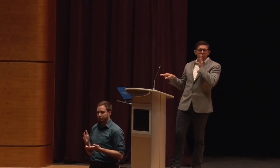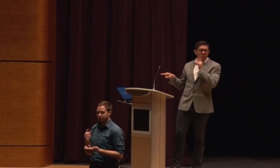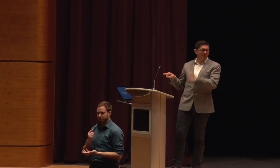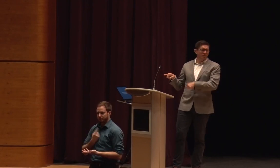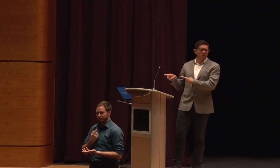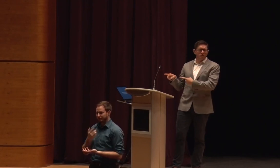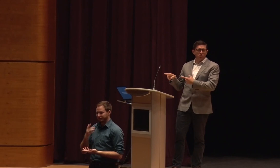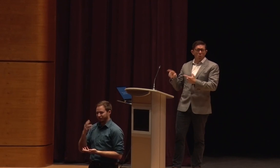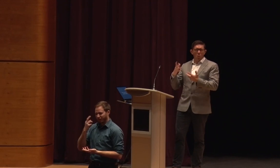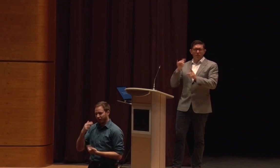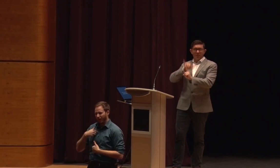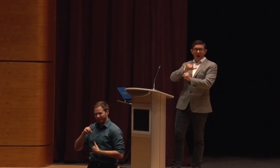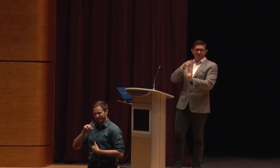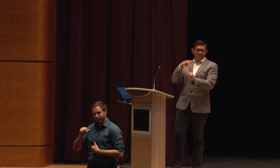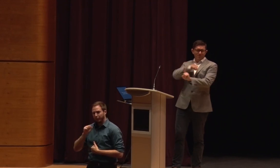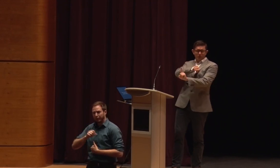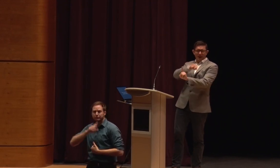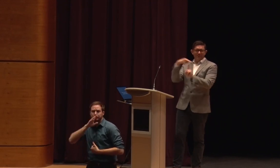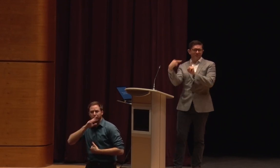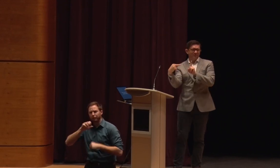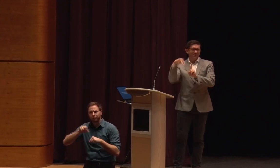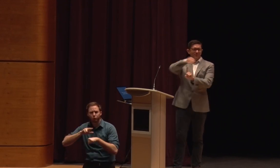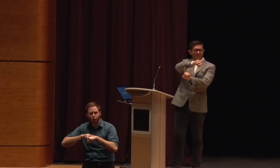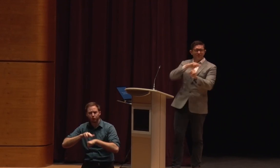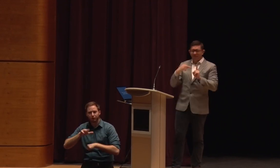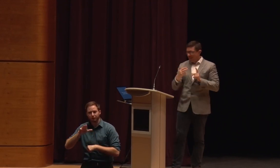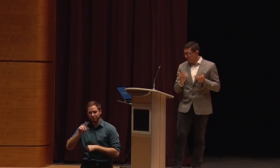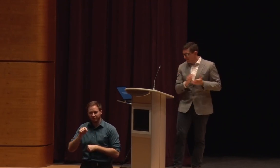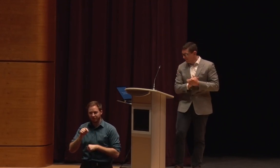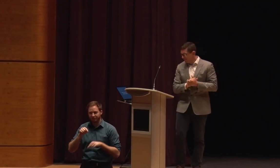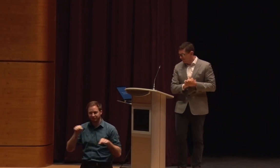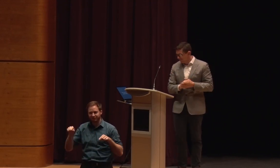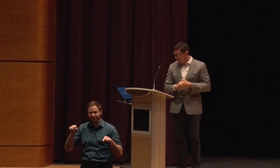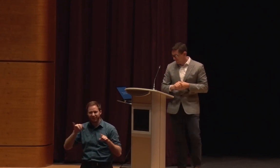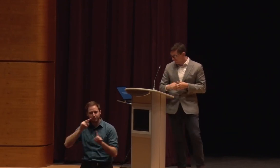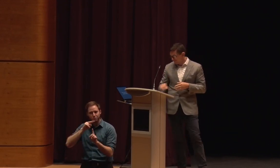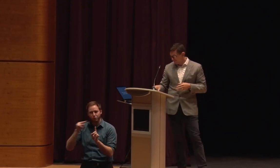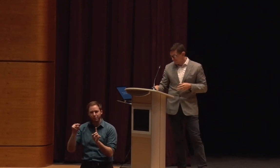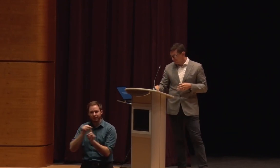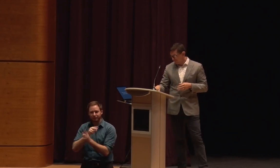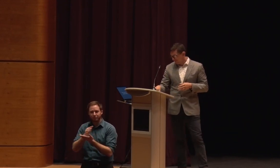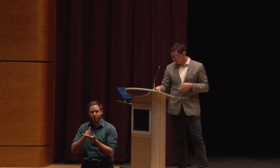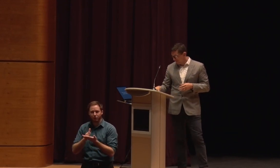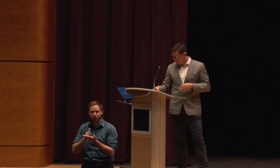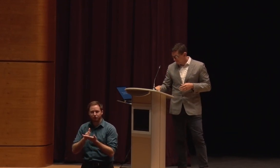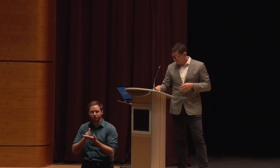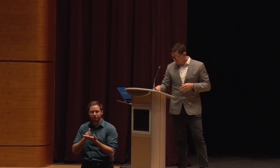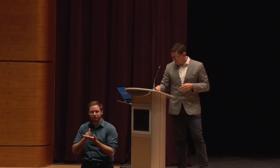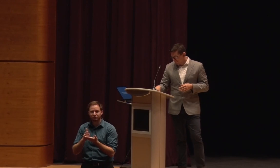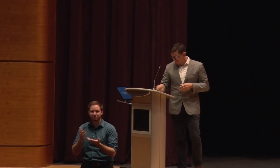wow, I'm disabled. You know, she can talk, yes, but that's that difference in perspective.